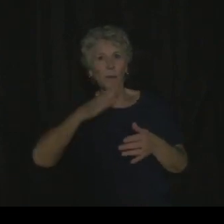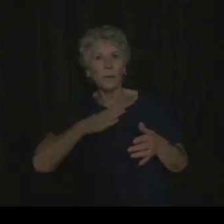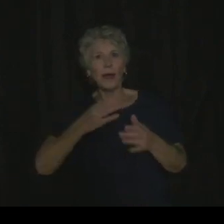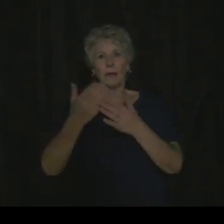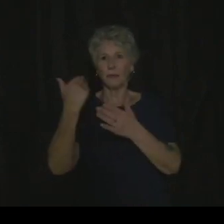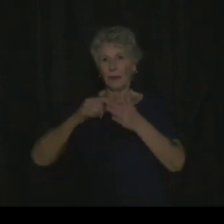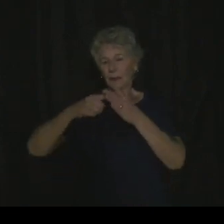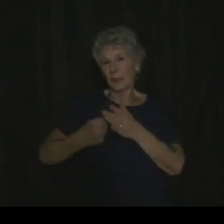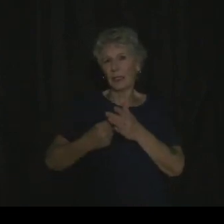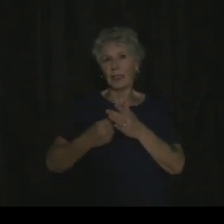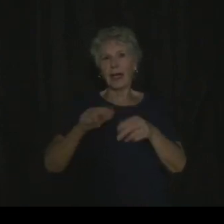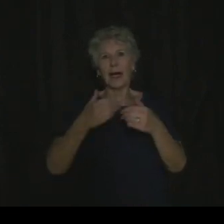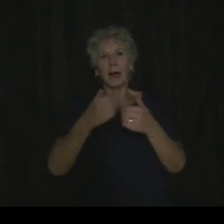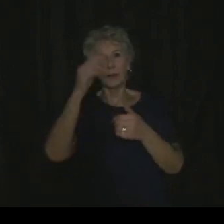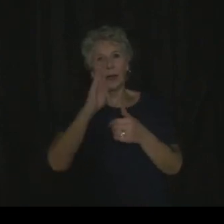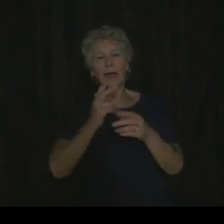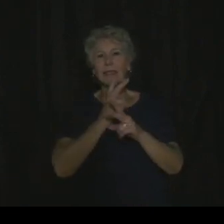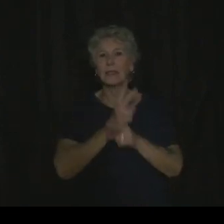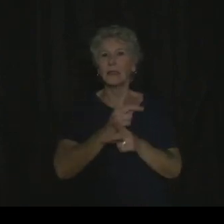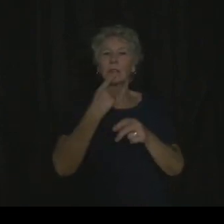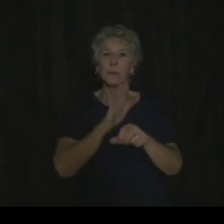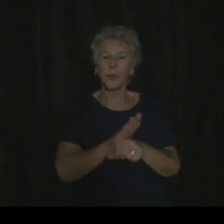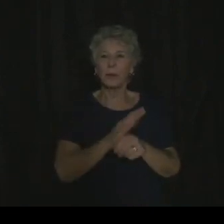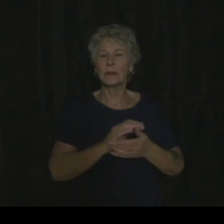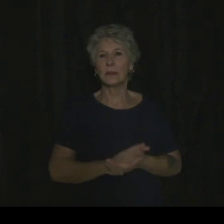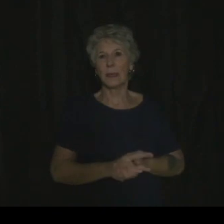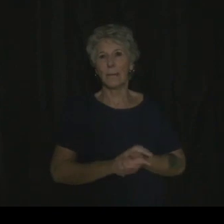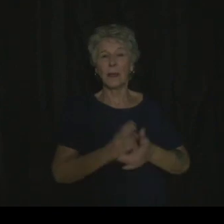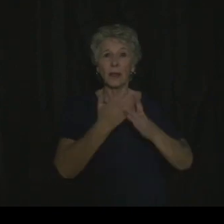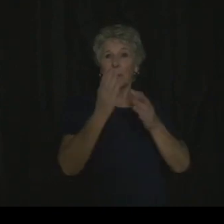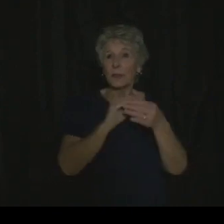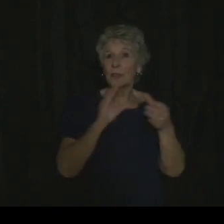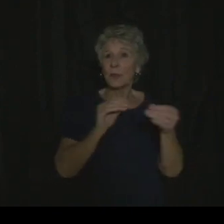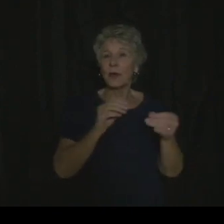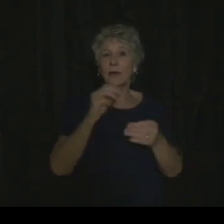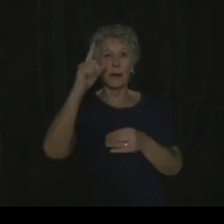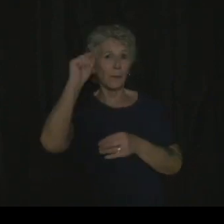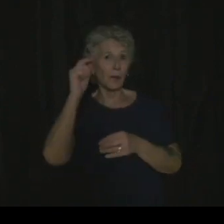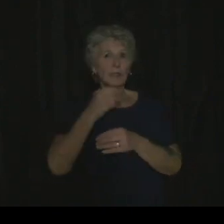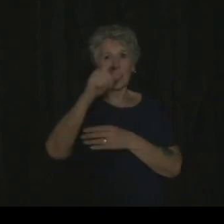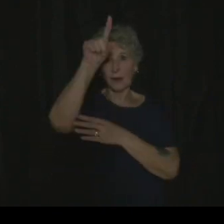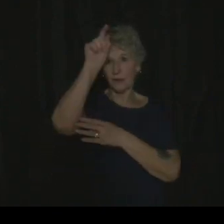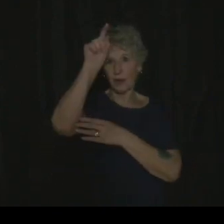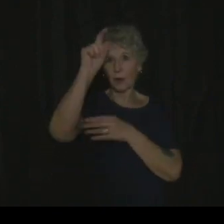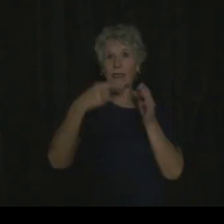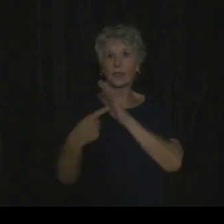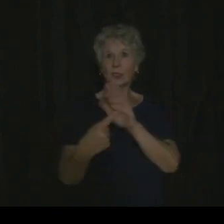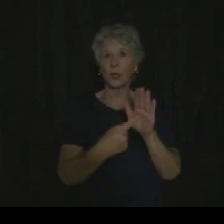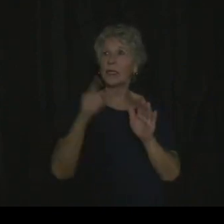he continues chronologically to the book of Exodus through the story of Moses and Pharaoh to show us